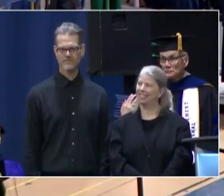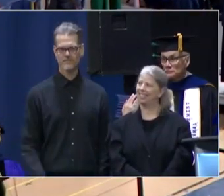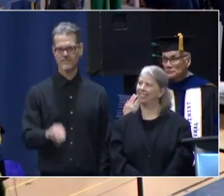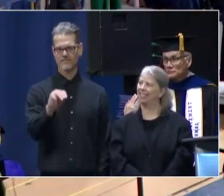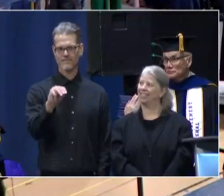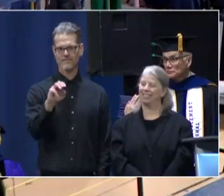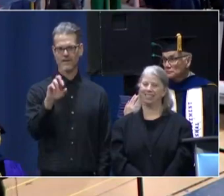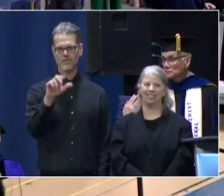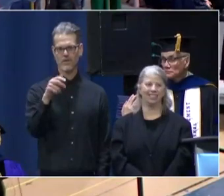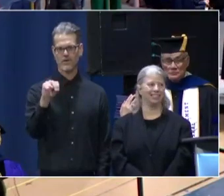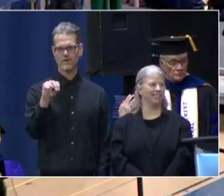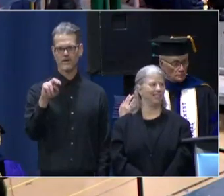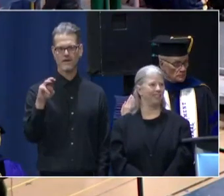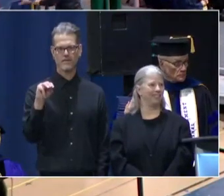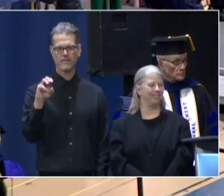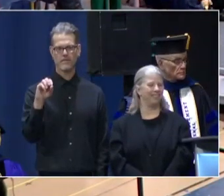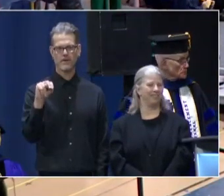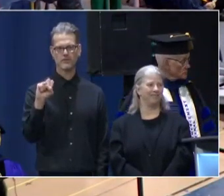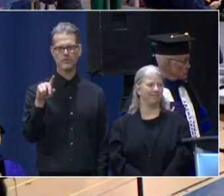Morgan Marsula.